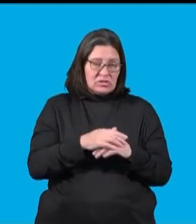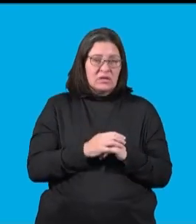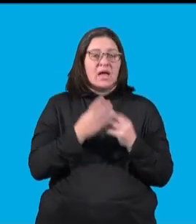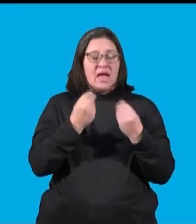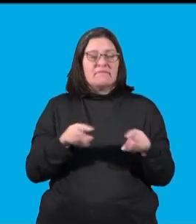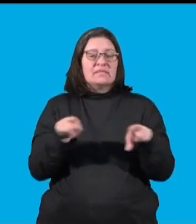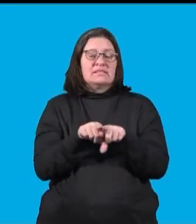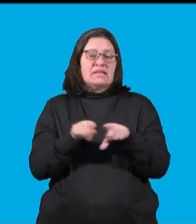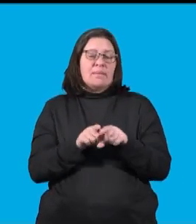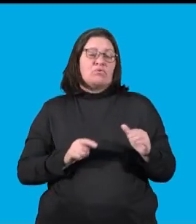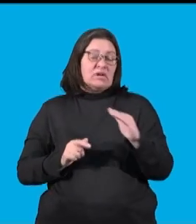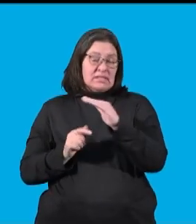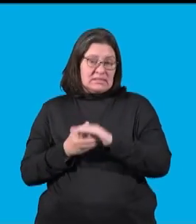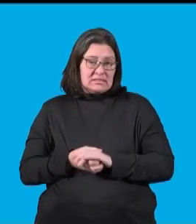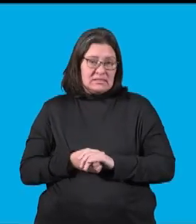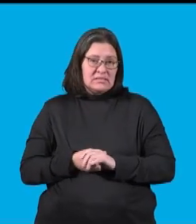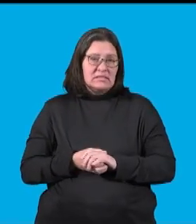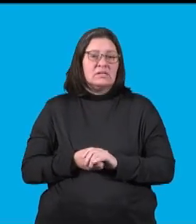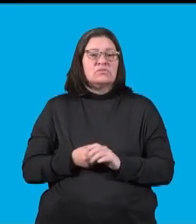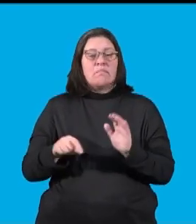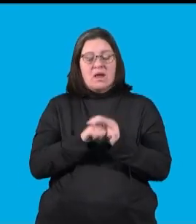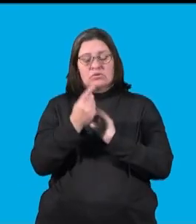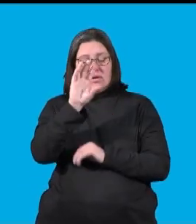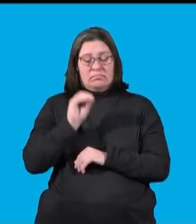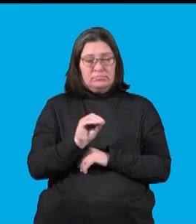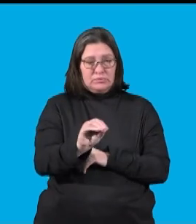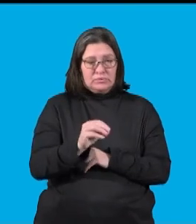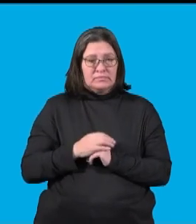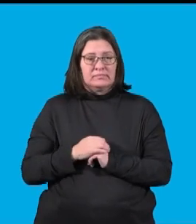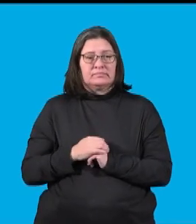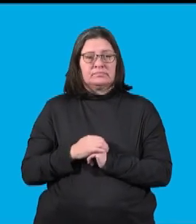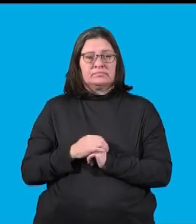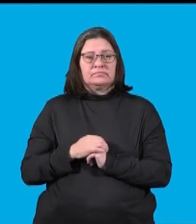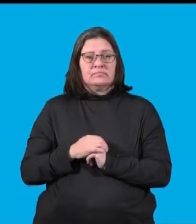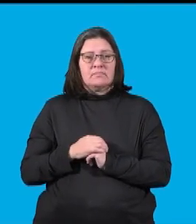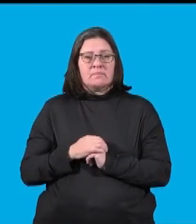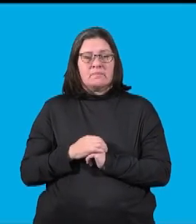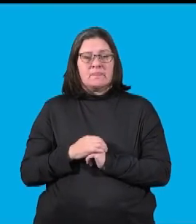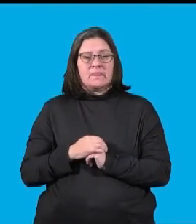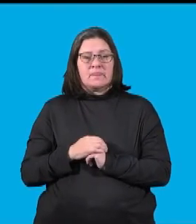the graph, they have the same gradient. So I substitute minus 1 in.